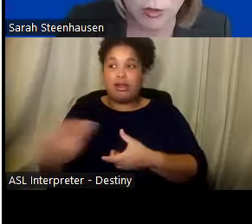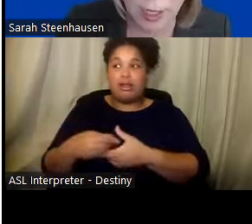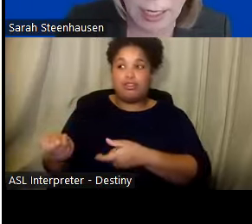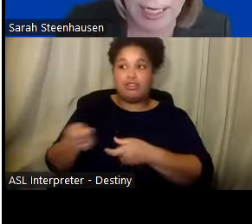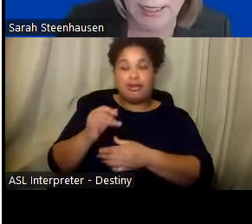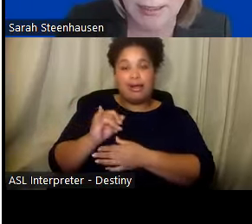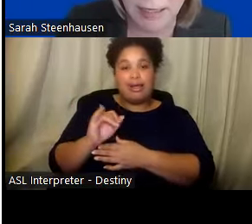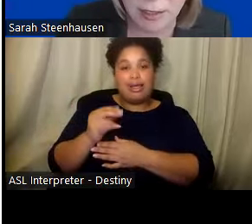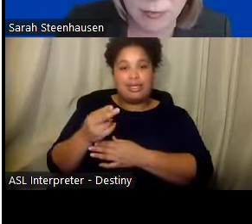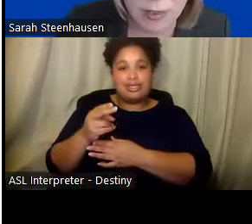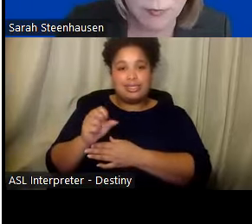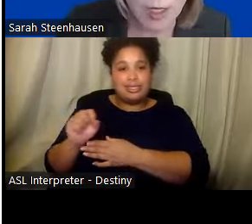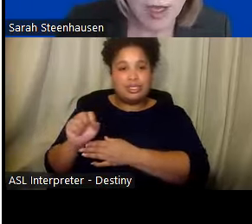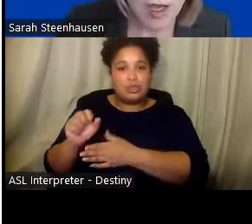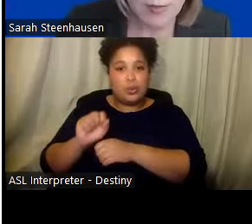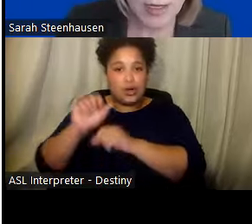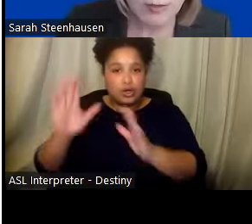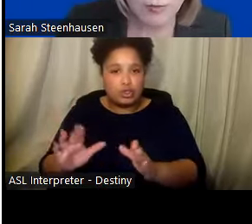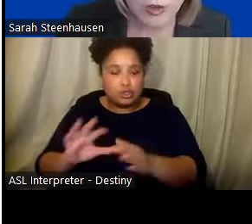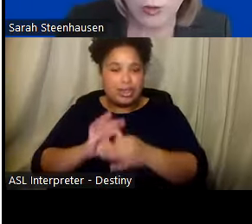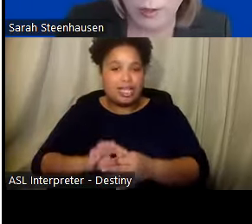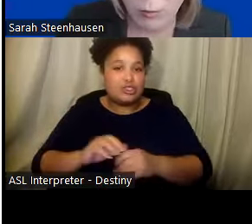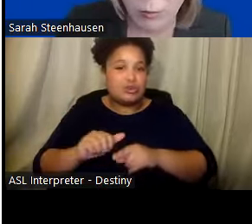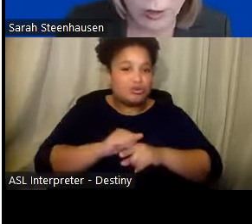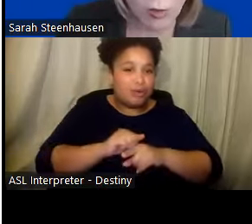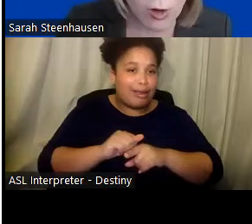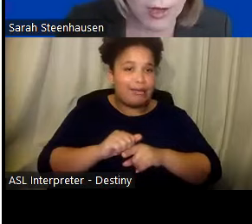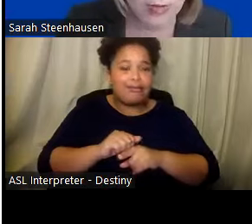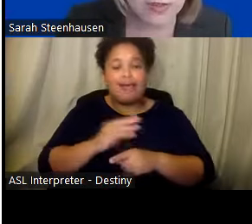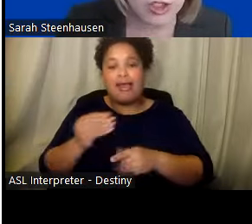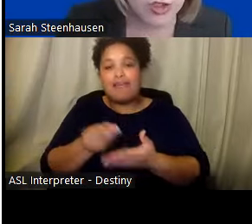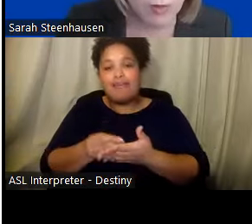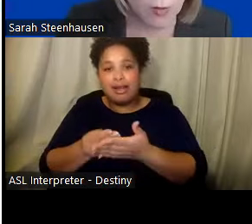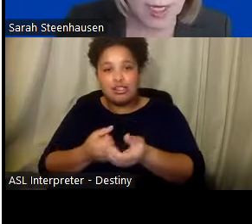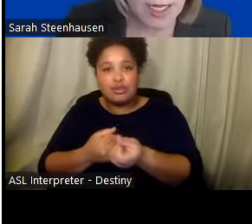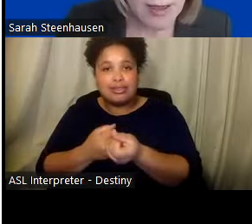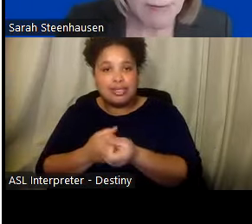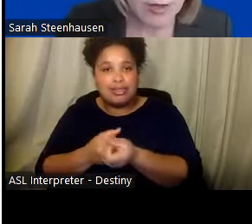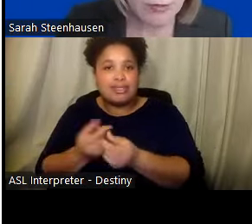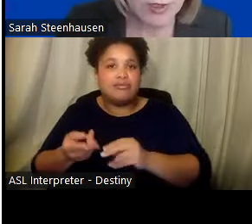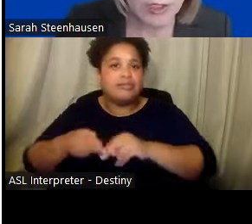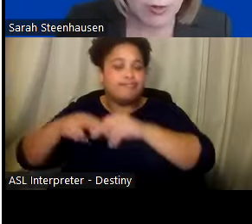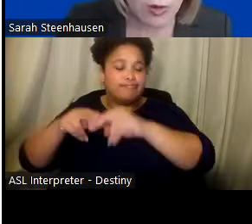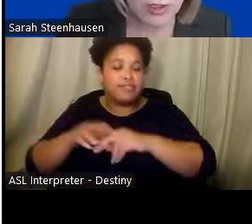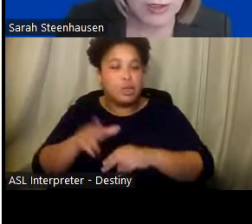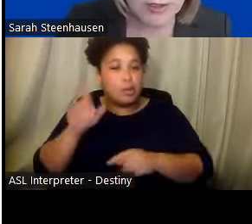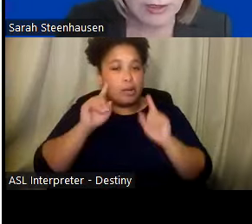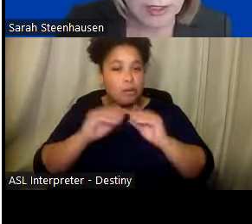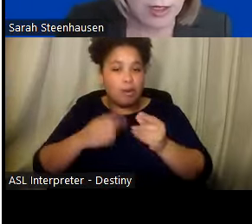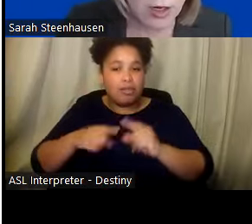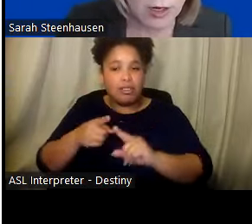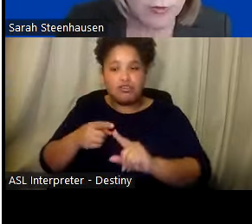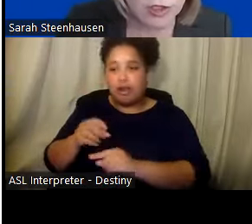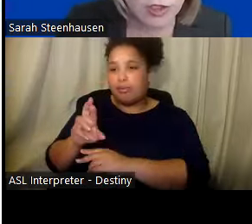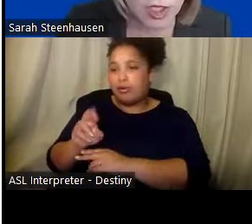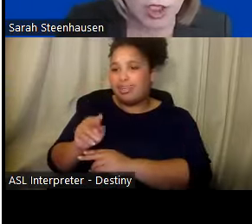in training and incentives. And you will hear more about this in just a moment, but Renita Polk has been leading